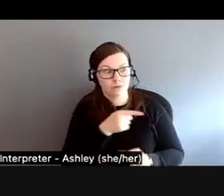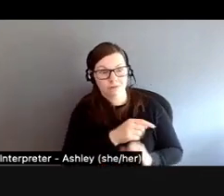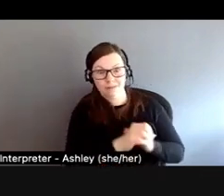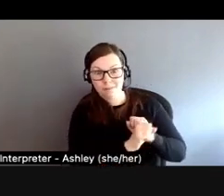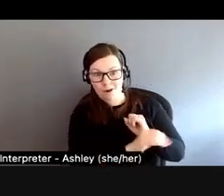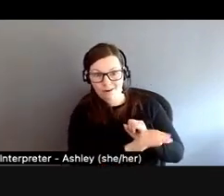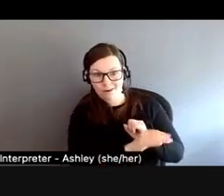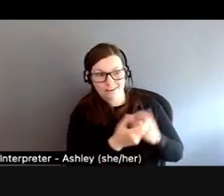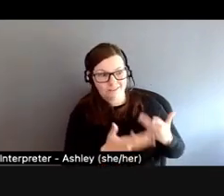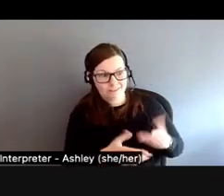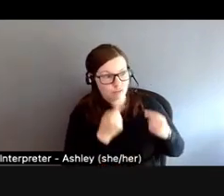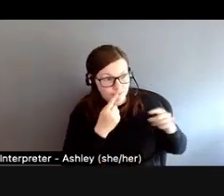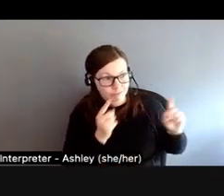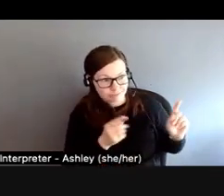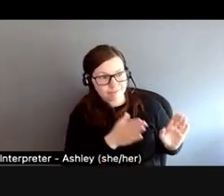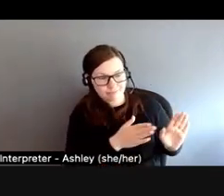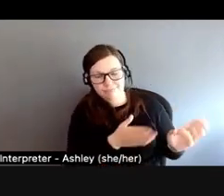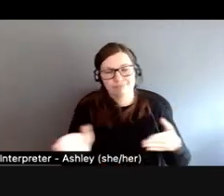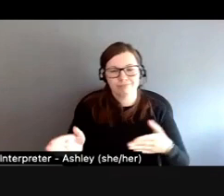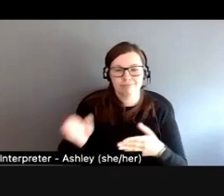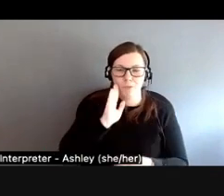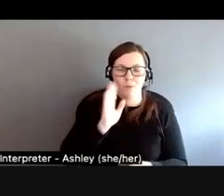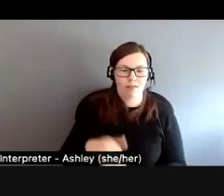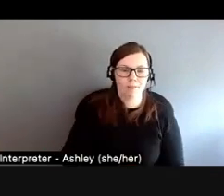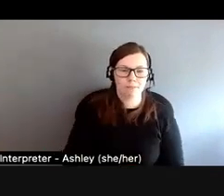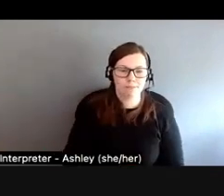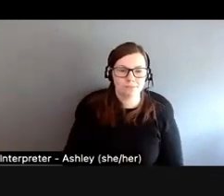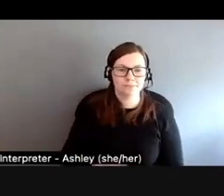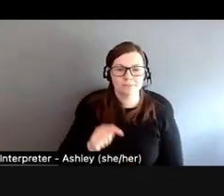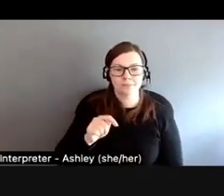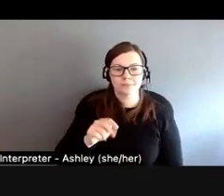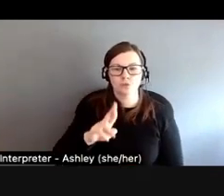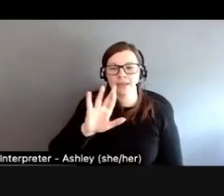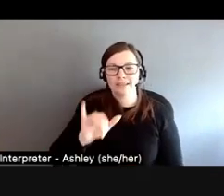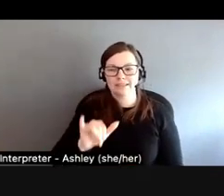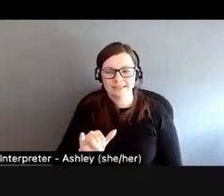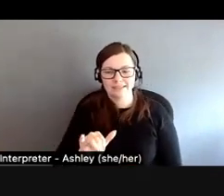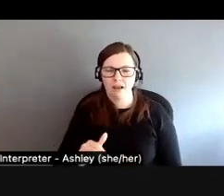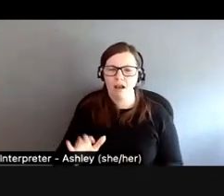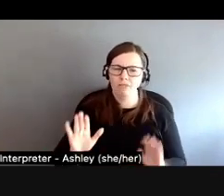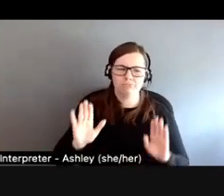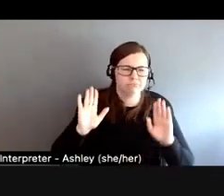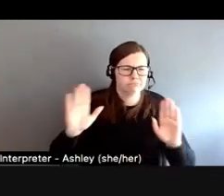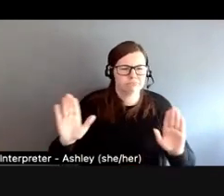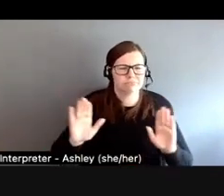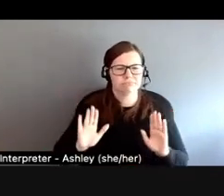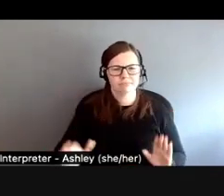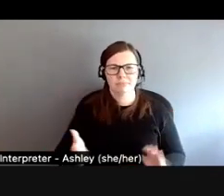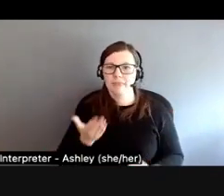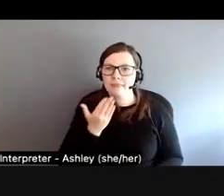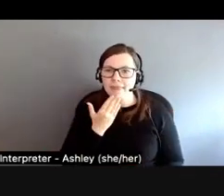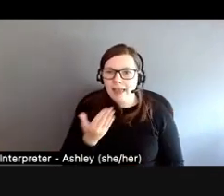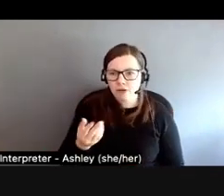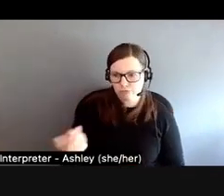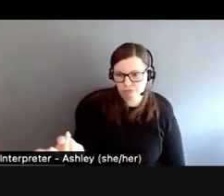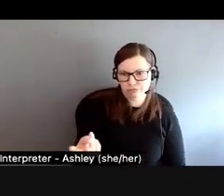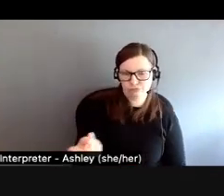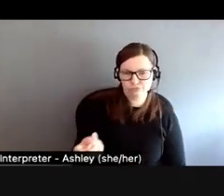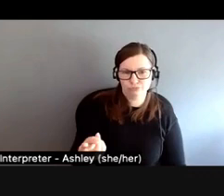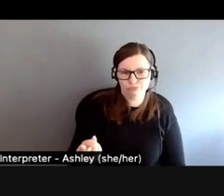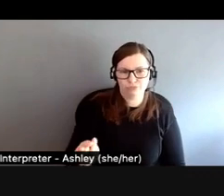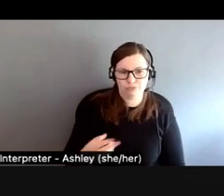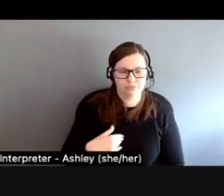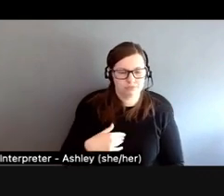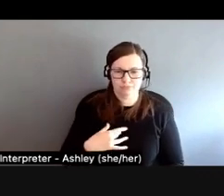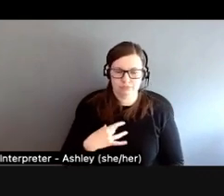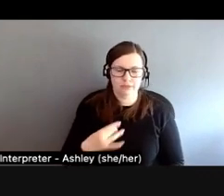That's great. Thanks so much to the two of you and I like the point that you're making about having a vision